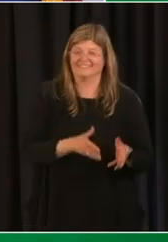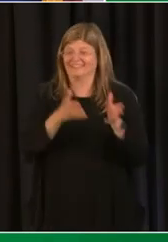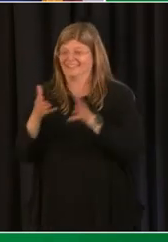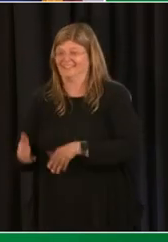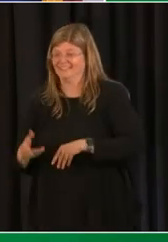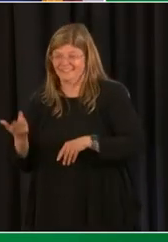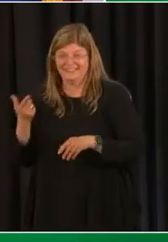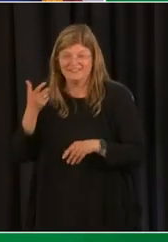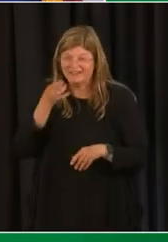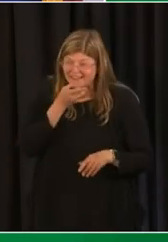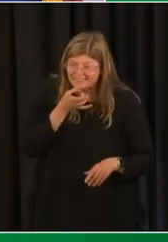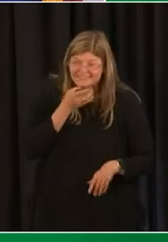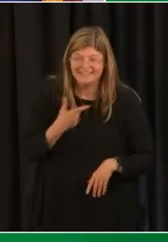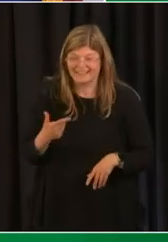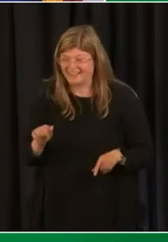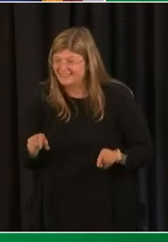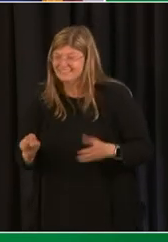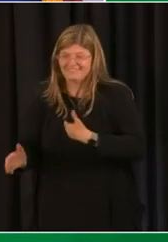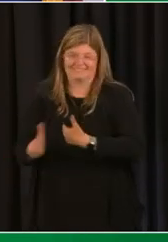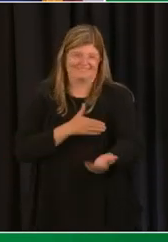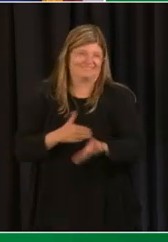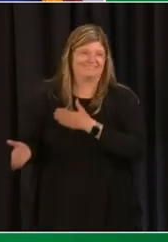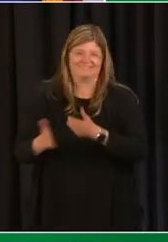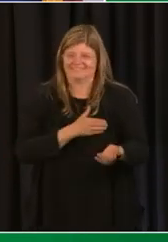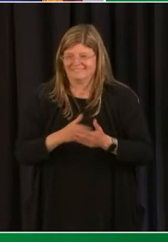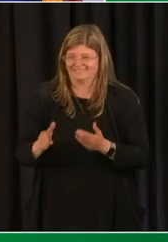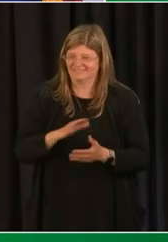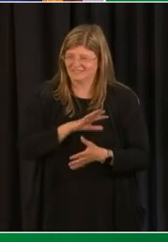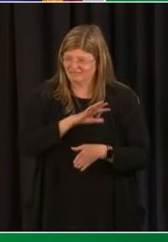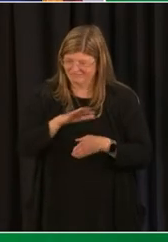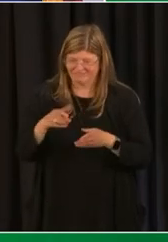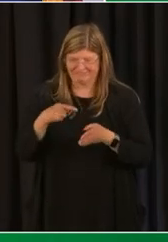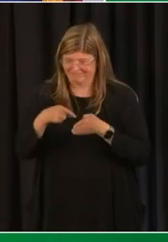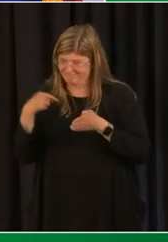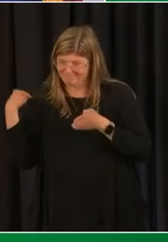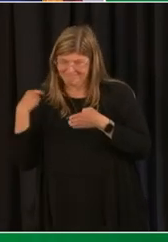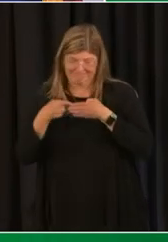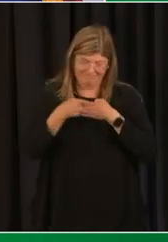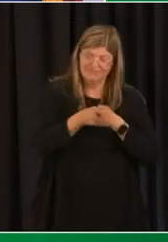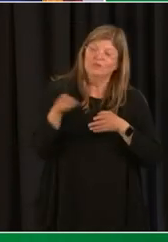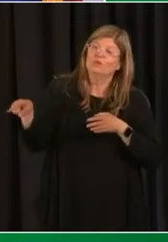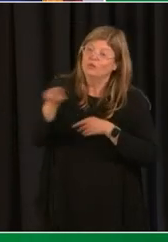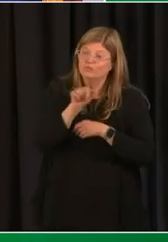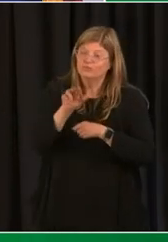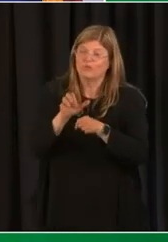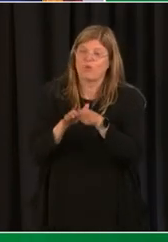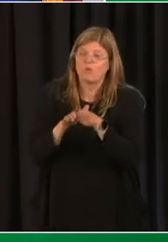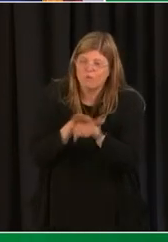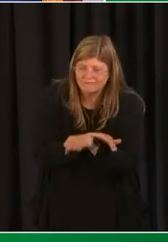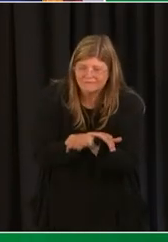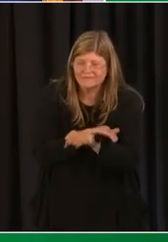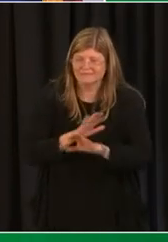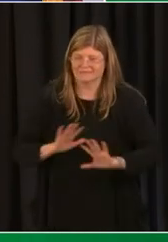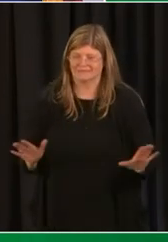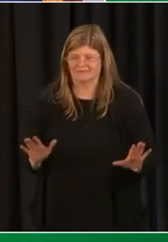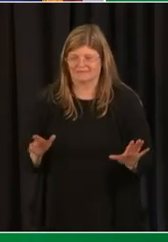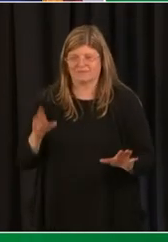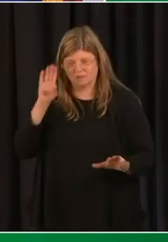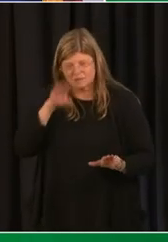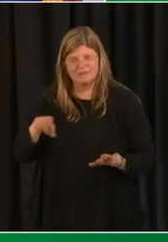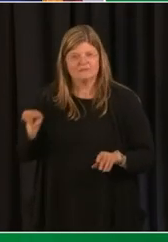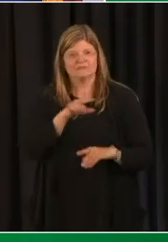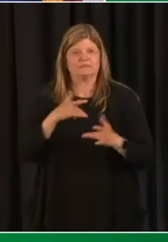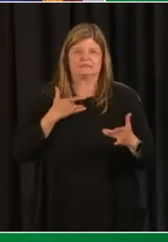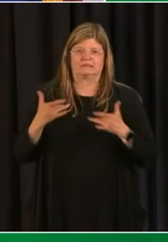to put that information into the portal, and then we'll be able to cover that for you. So really for us, and I know folks are concerned